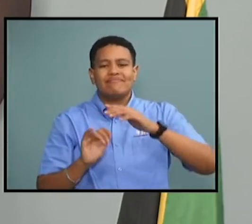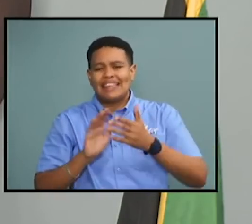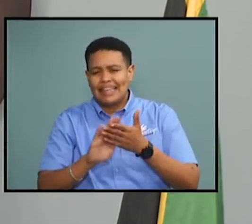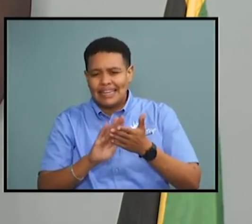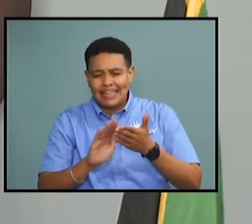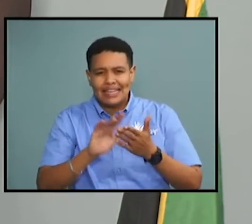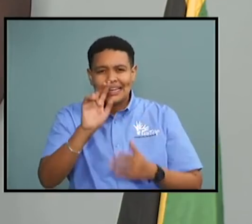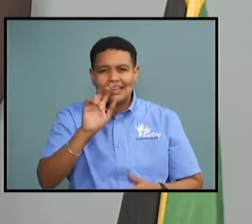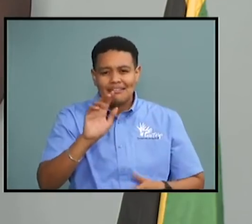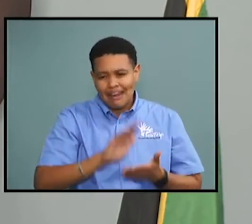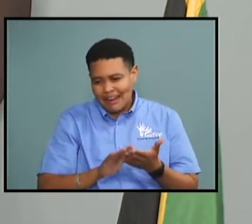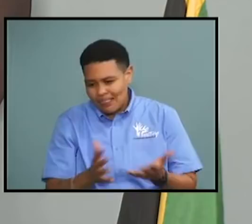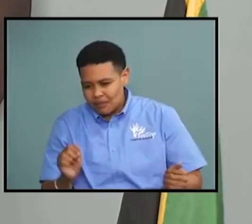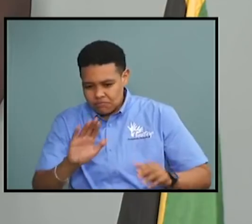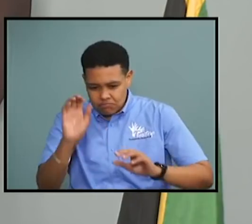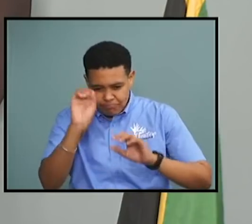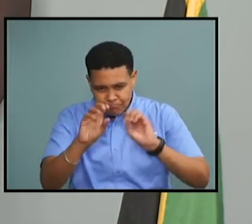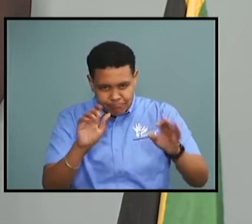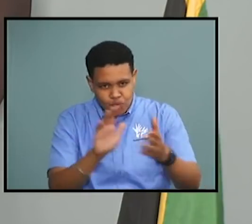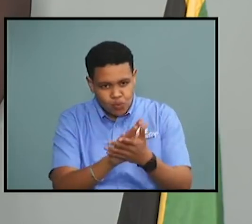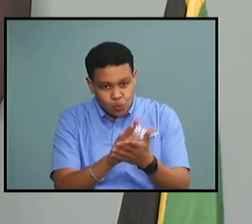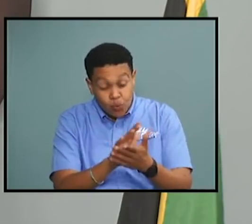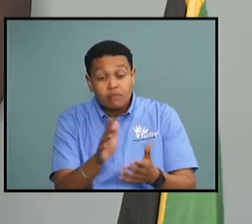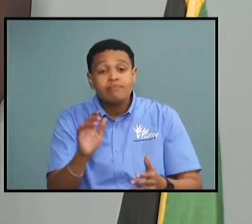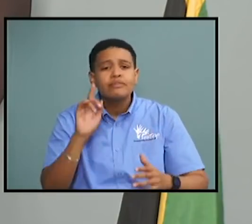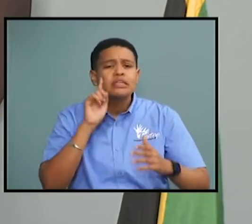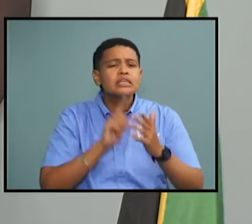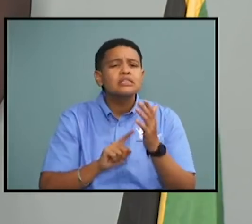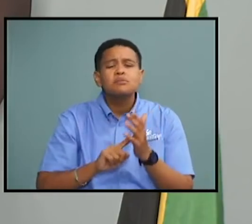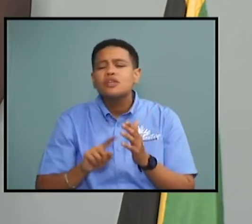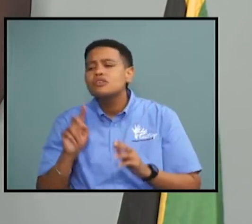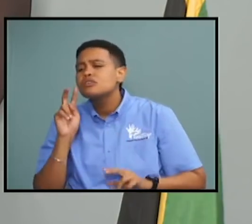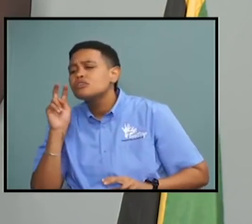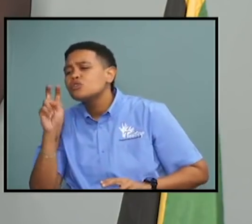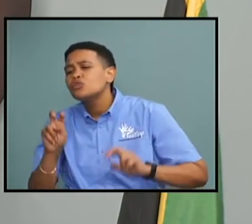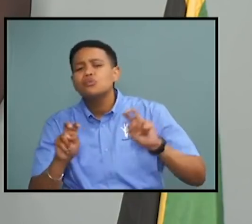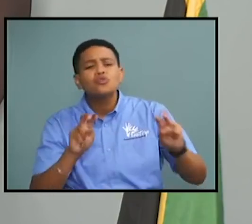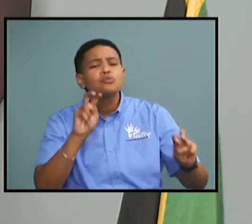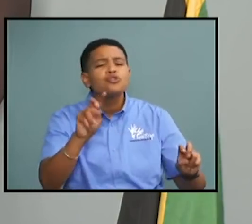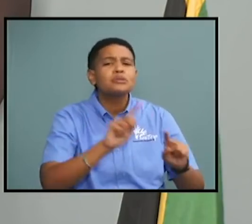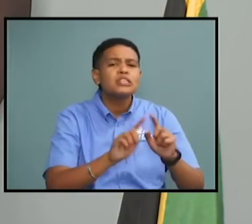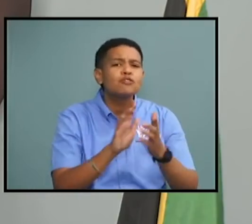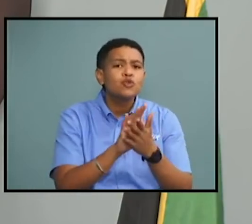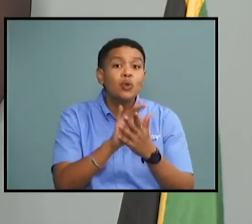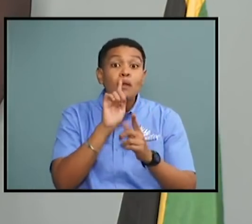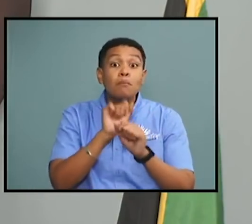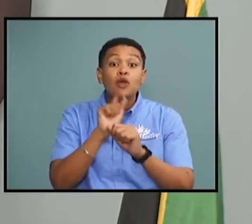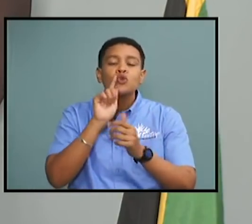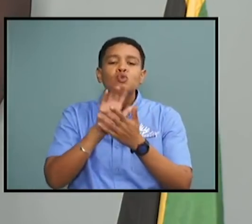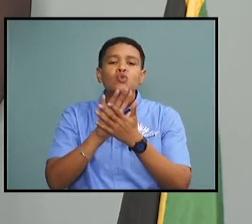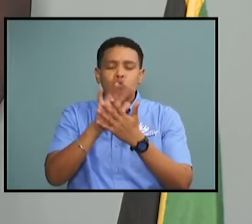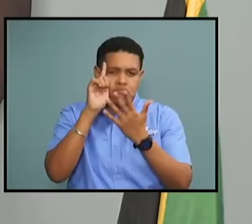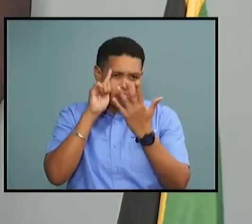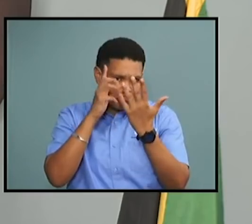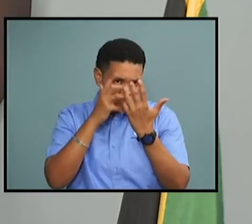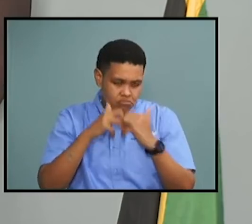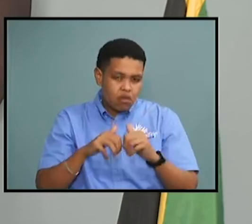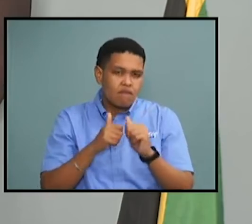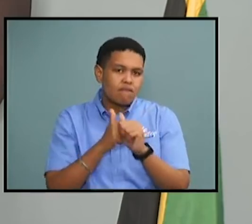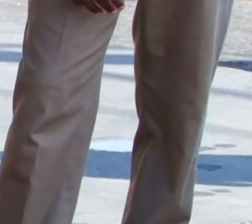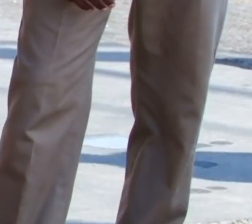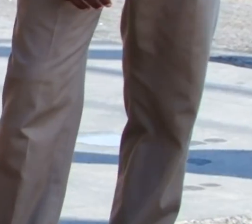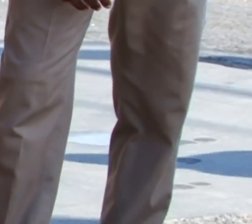schools. Inspections were carried out to ensure schools are adhering to the protocols